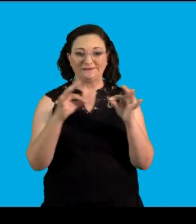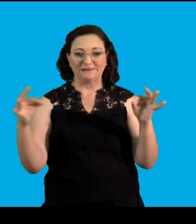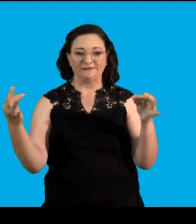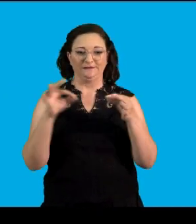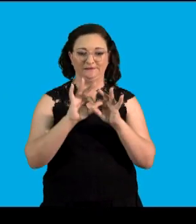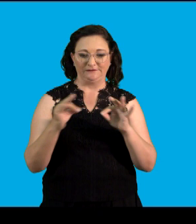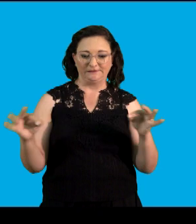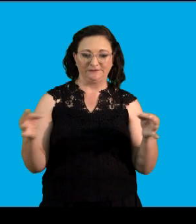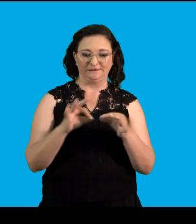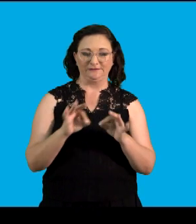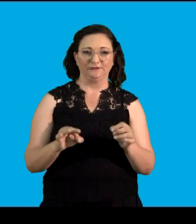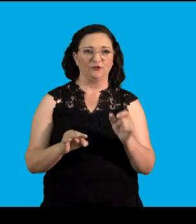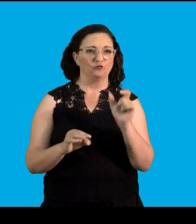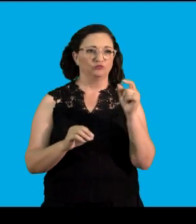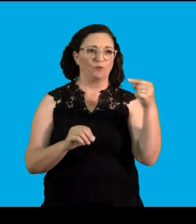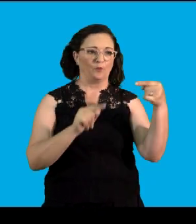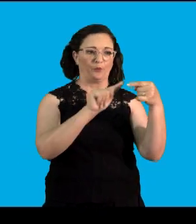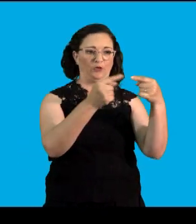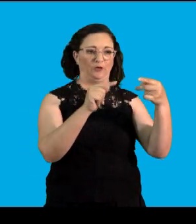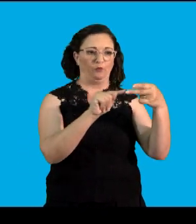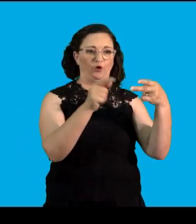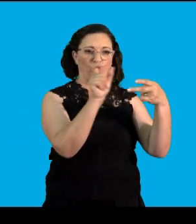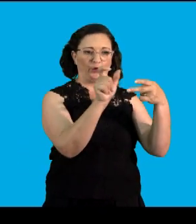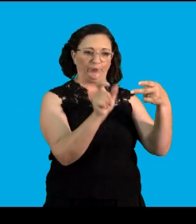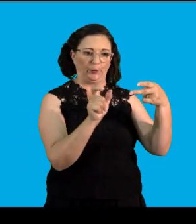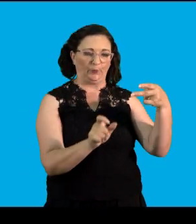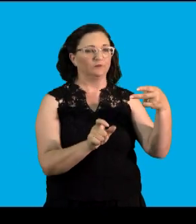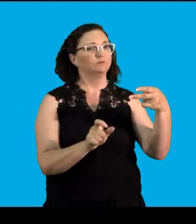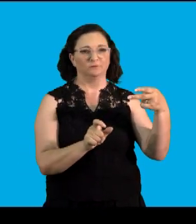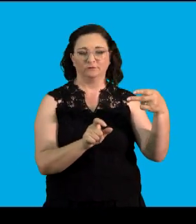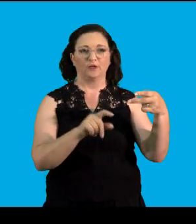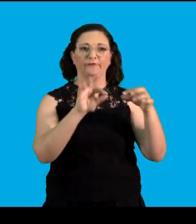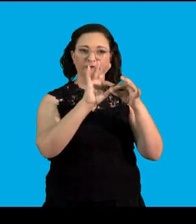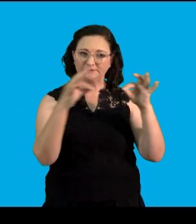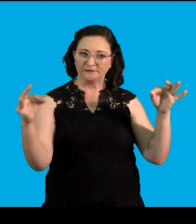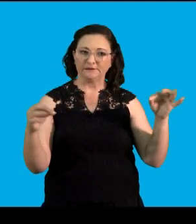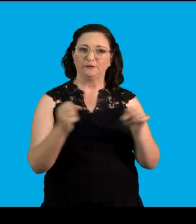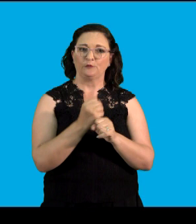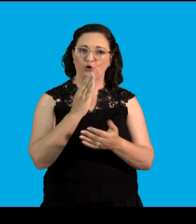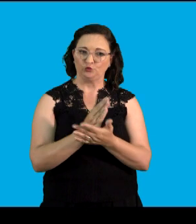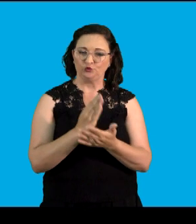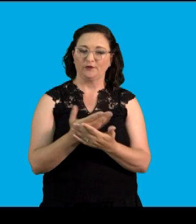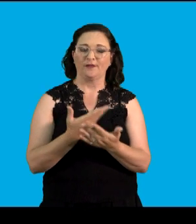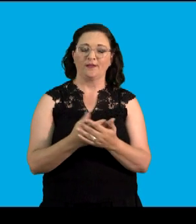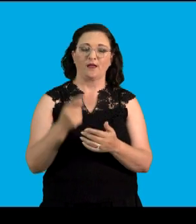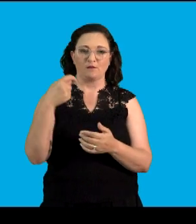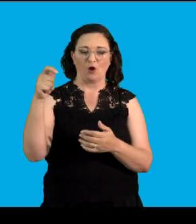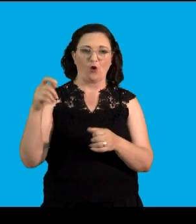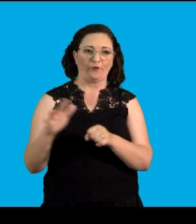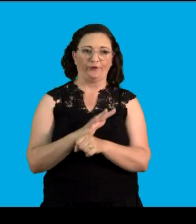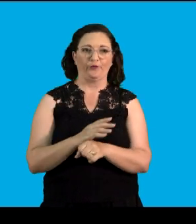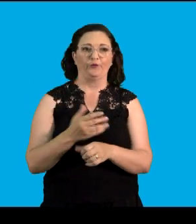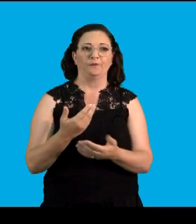We are not giving one word answers, but full sentences to ensure full marks. Draw up accurate financial